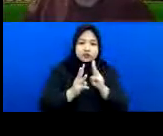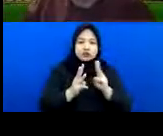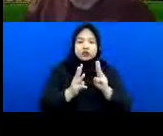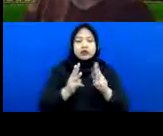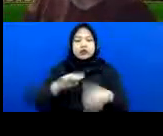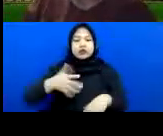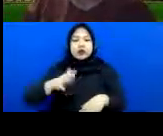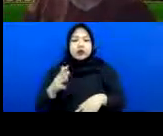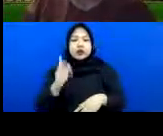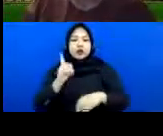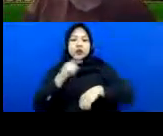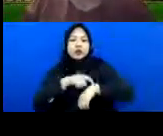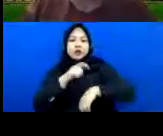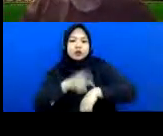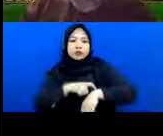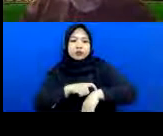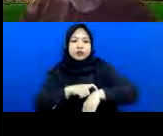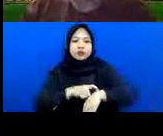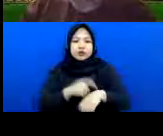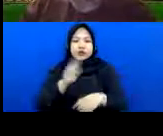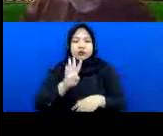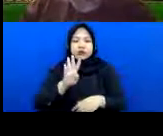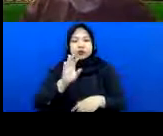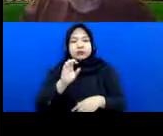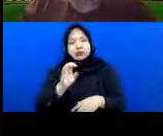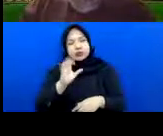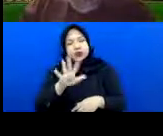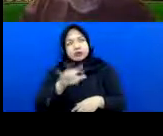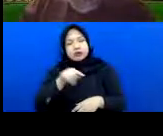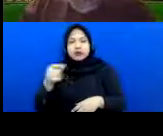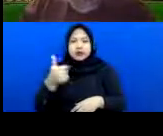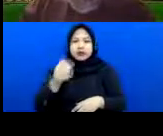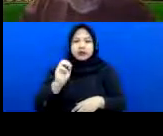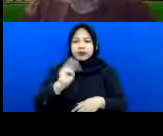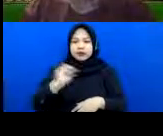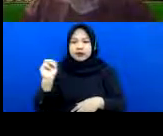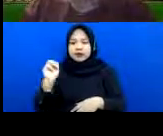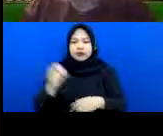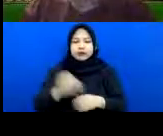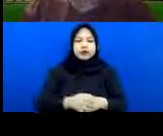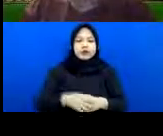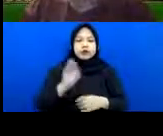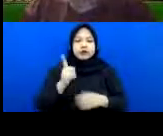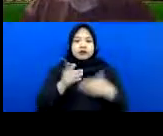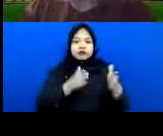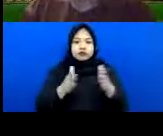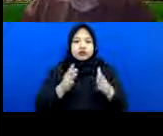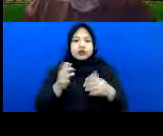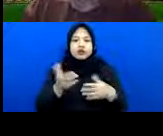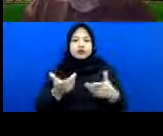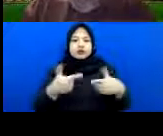conducted within the estimation time, which is for 45 to 60 minutes. They will be conducted according